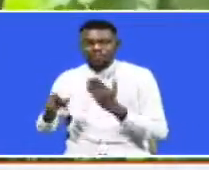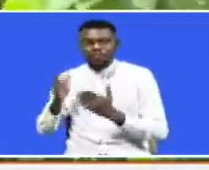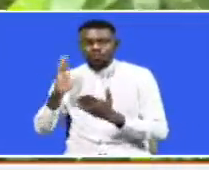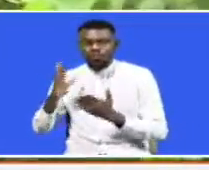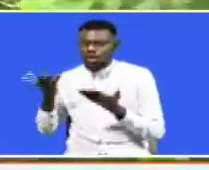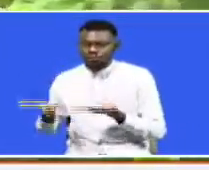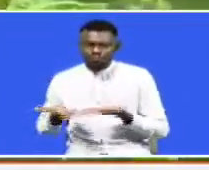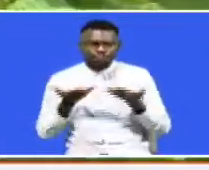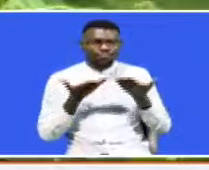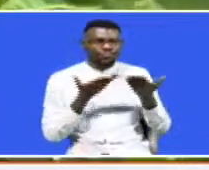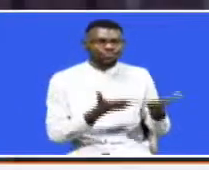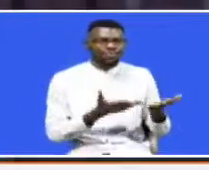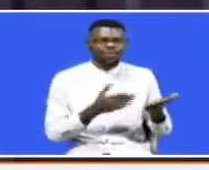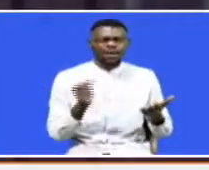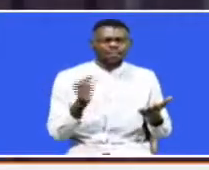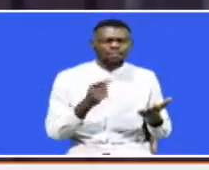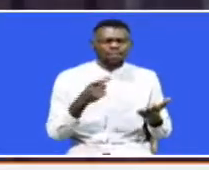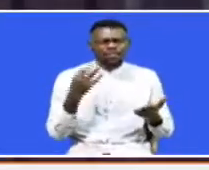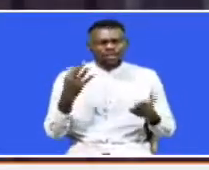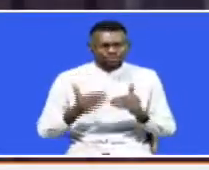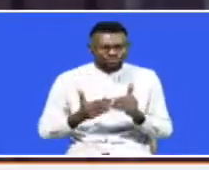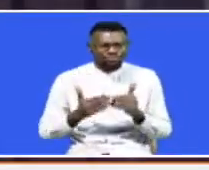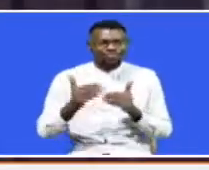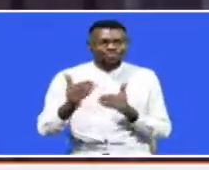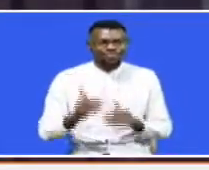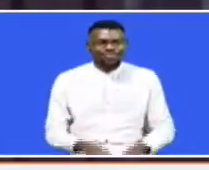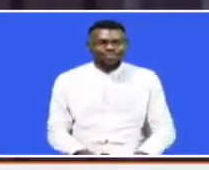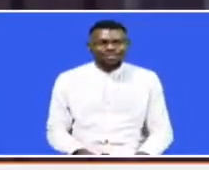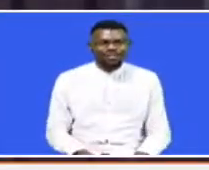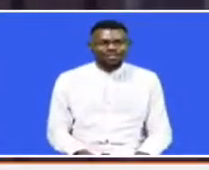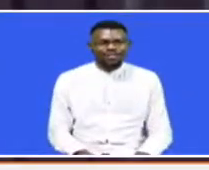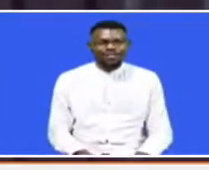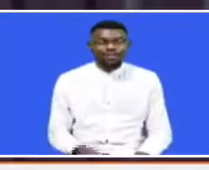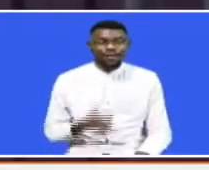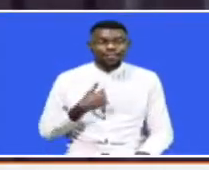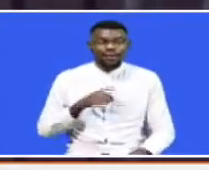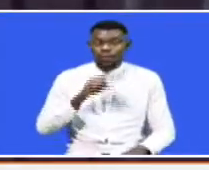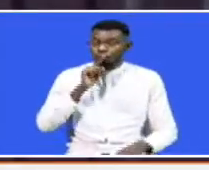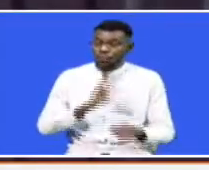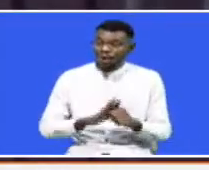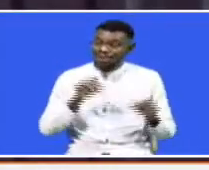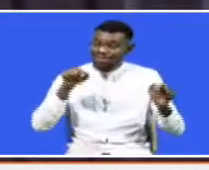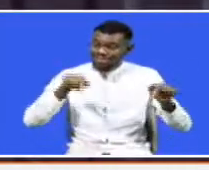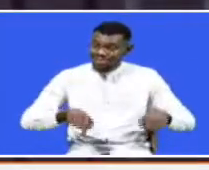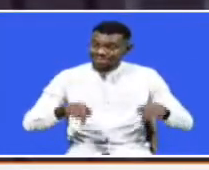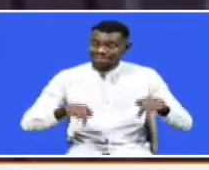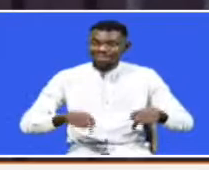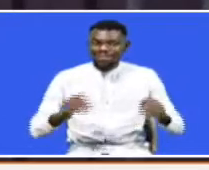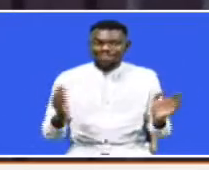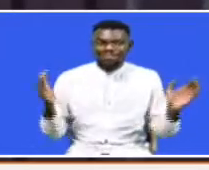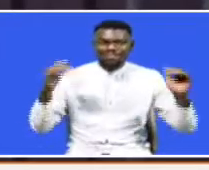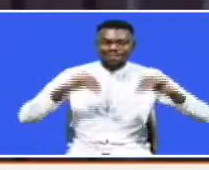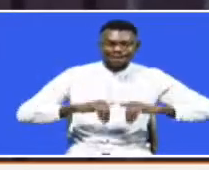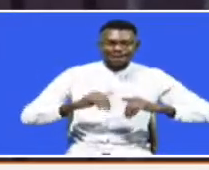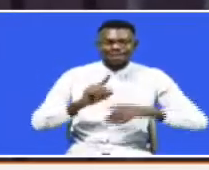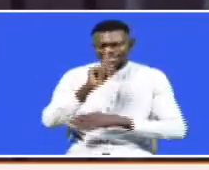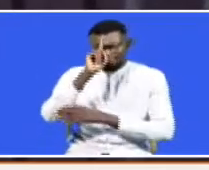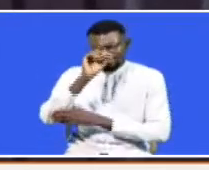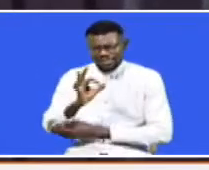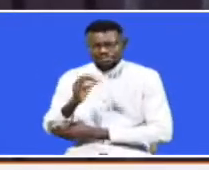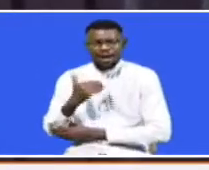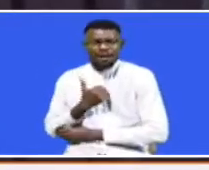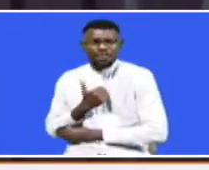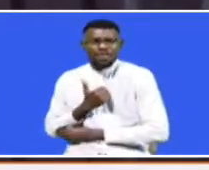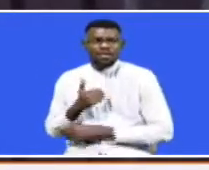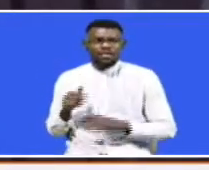before the house in 3 months' time. I want to assure them that this is a very serious forum with a